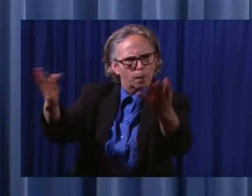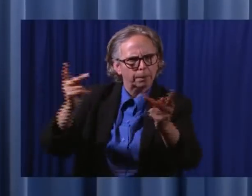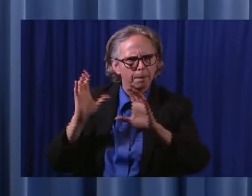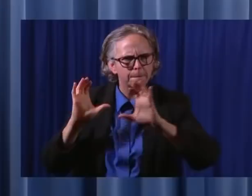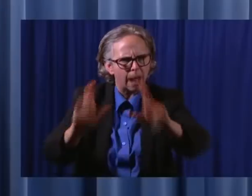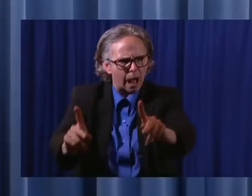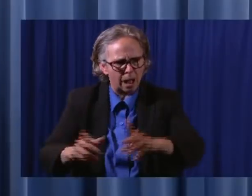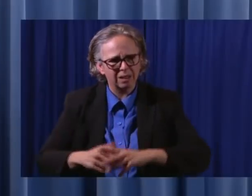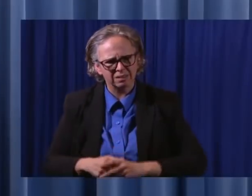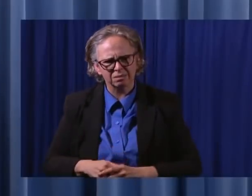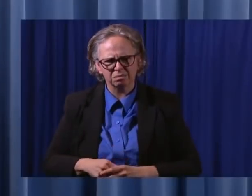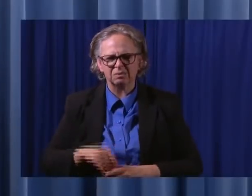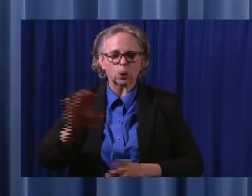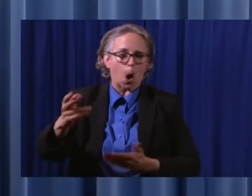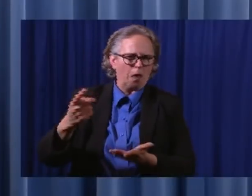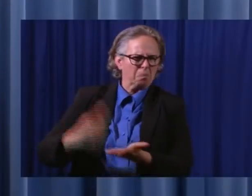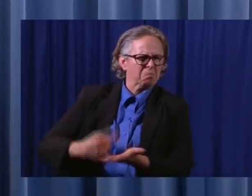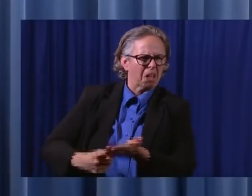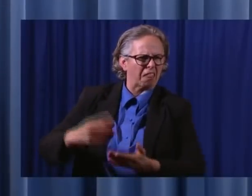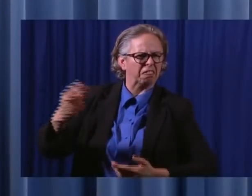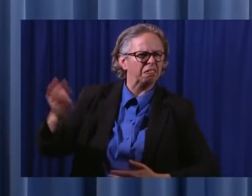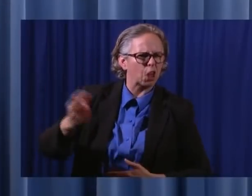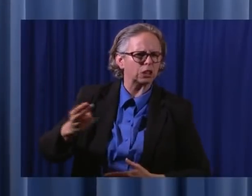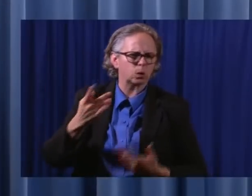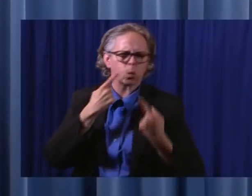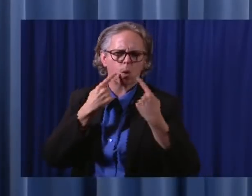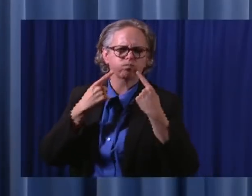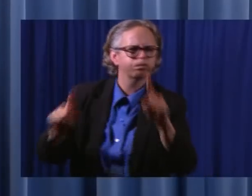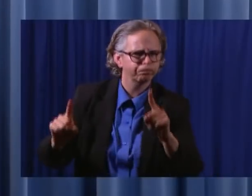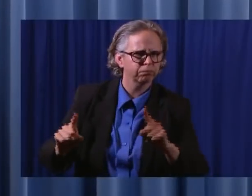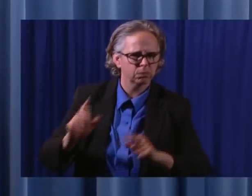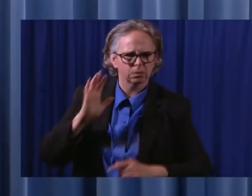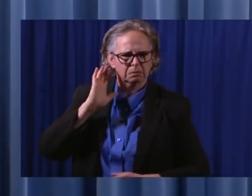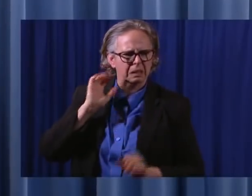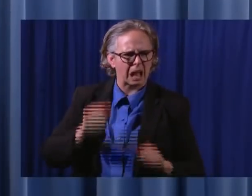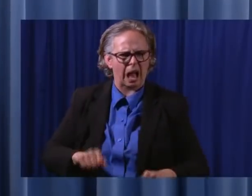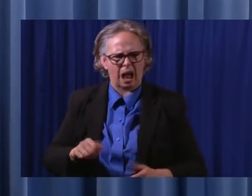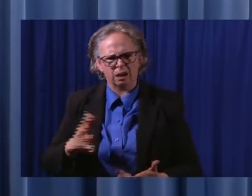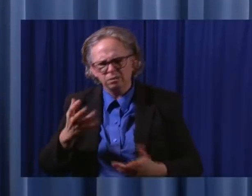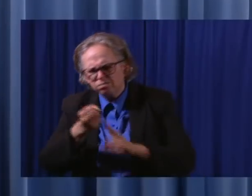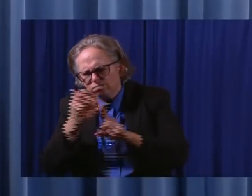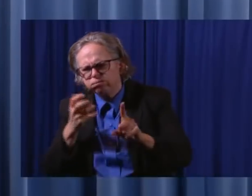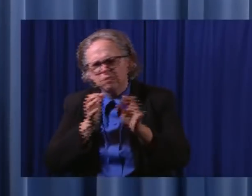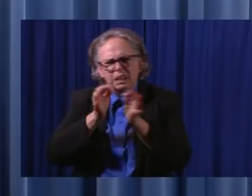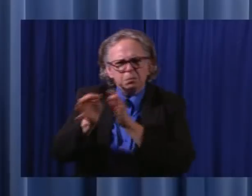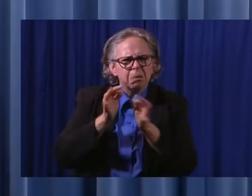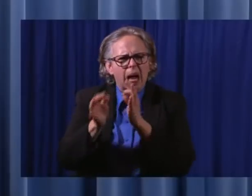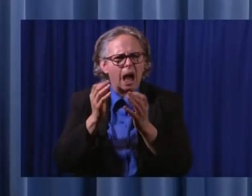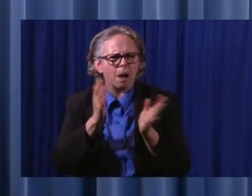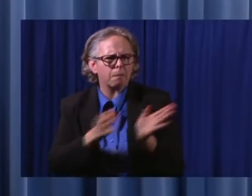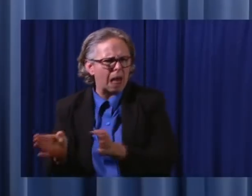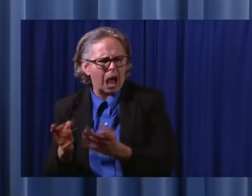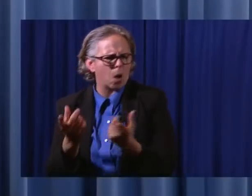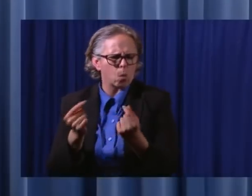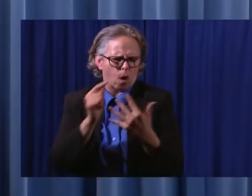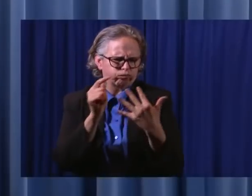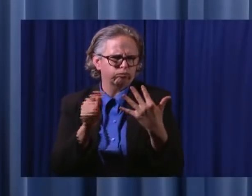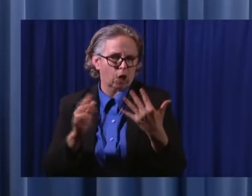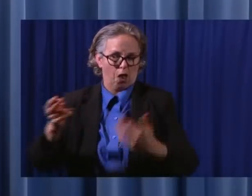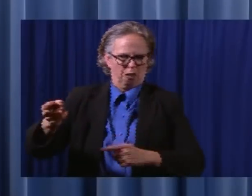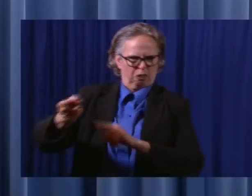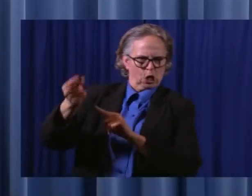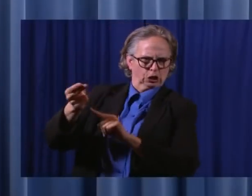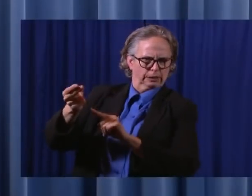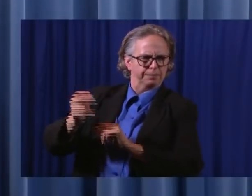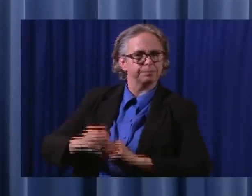So we hope to be able to tell you on Thursday what the new plans are as we move forward. Therefore,